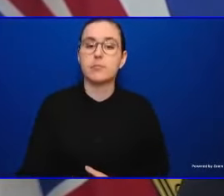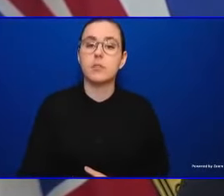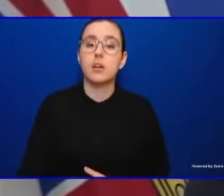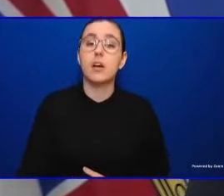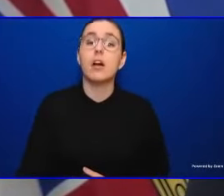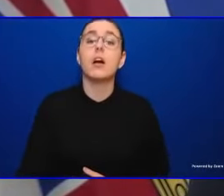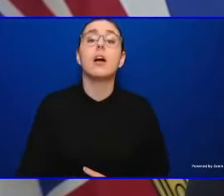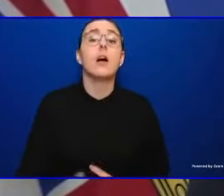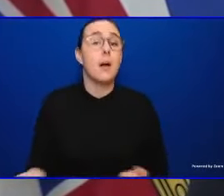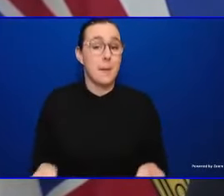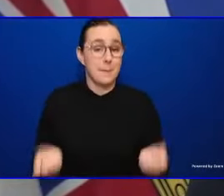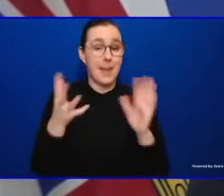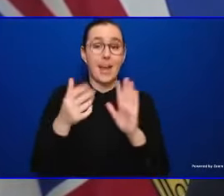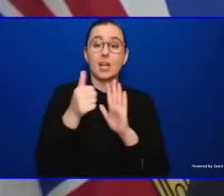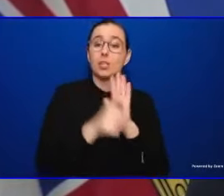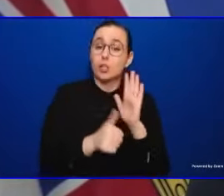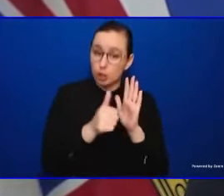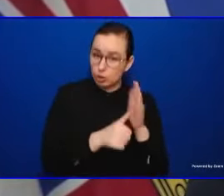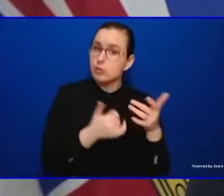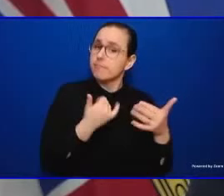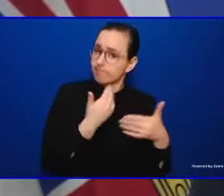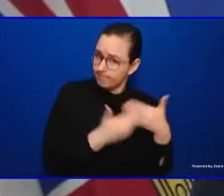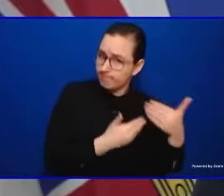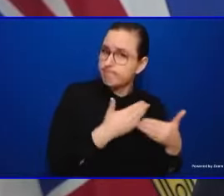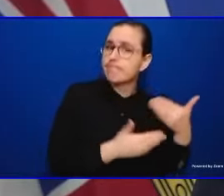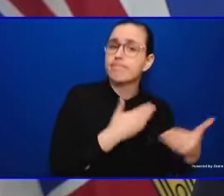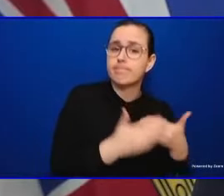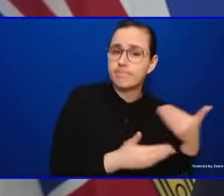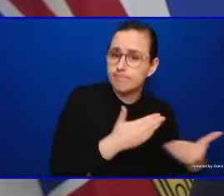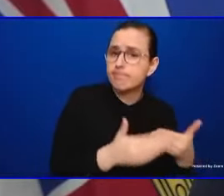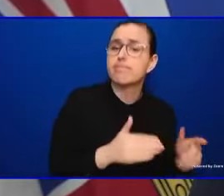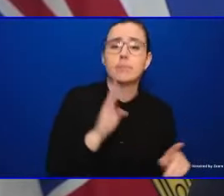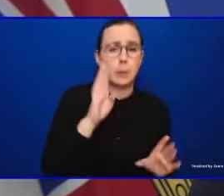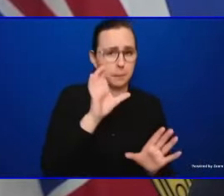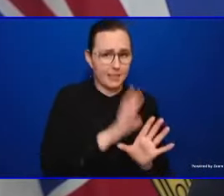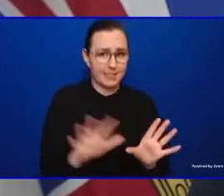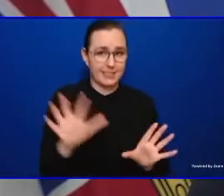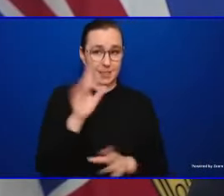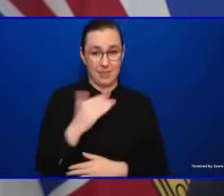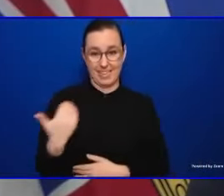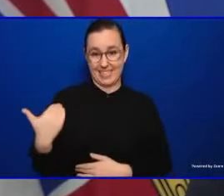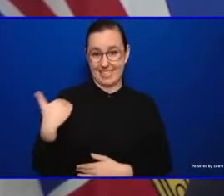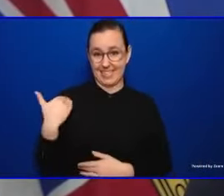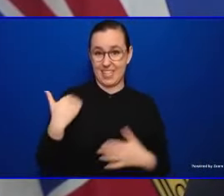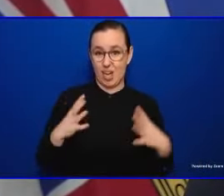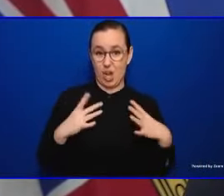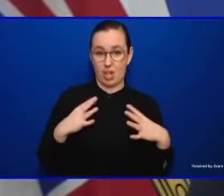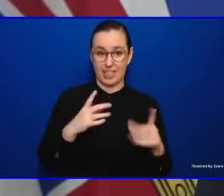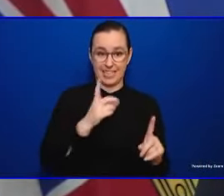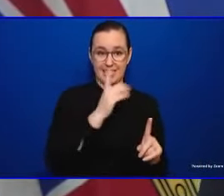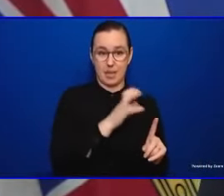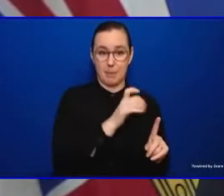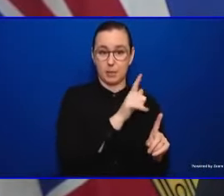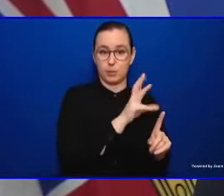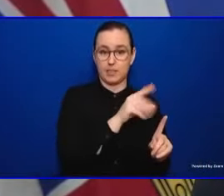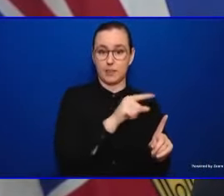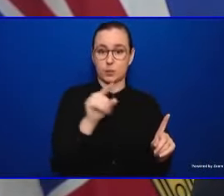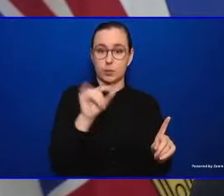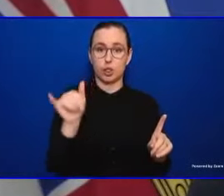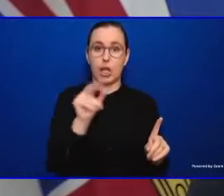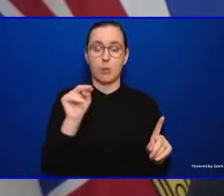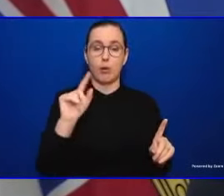over the holiday period, health authorities postponed in that period, December 26th to January 1st, 38 non-urgent scheduled